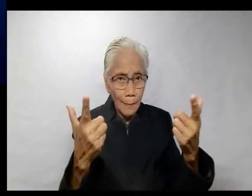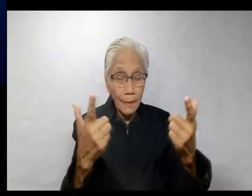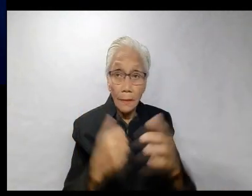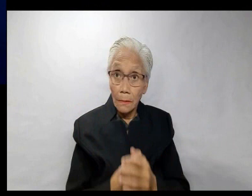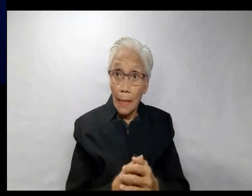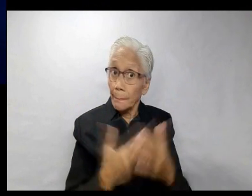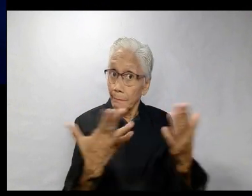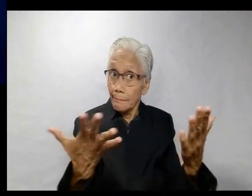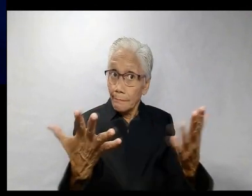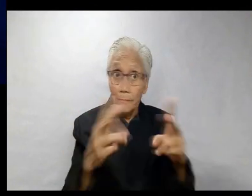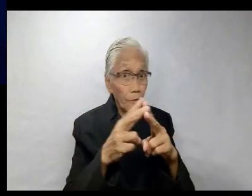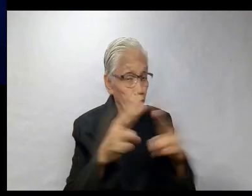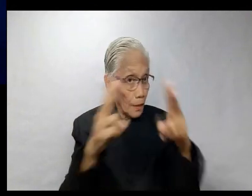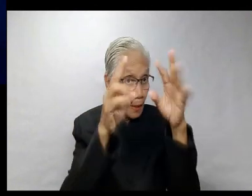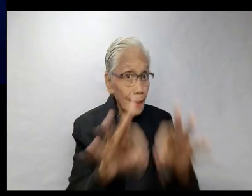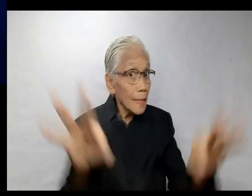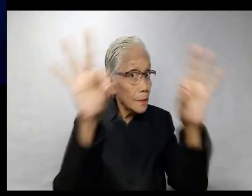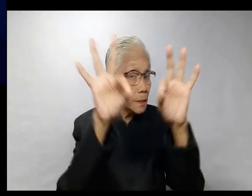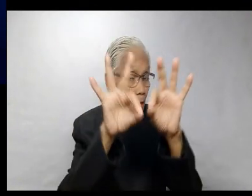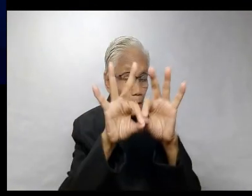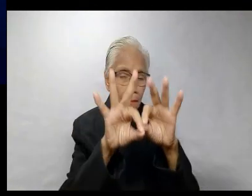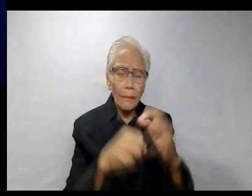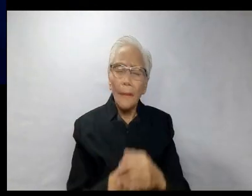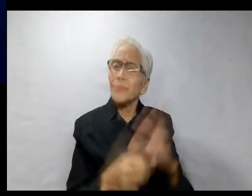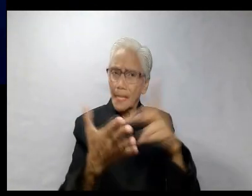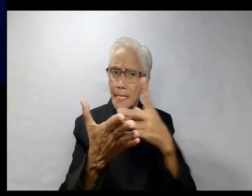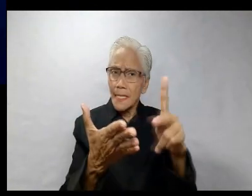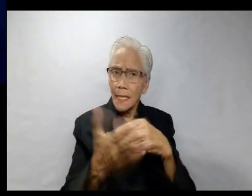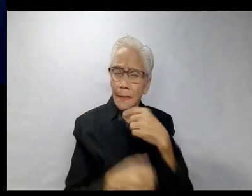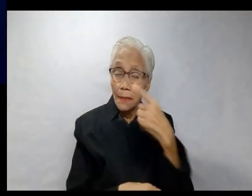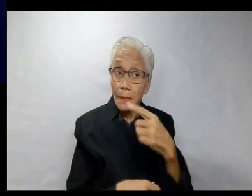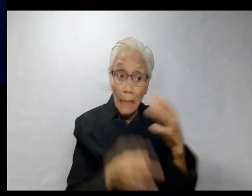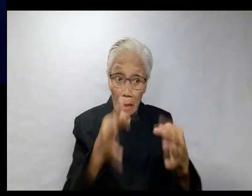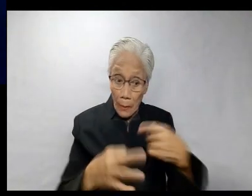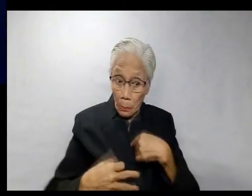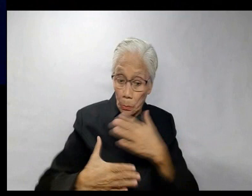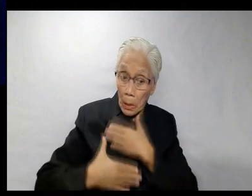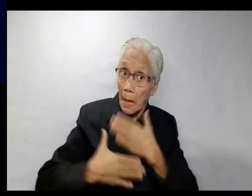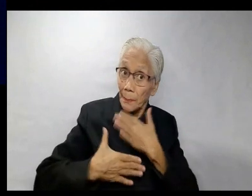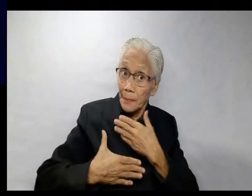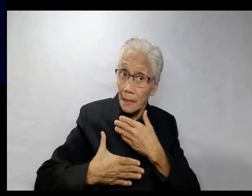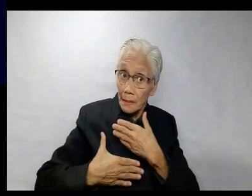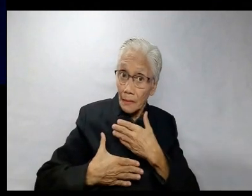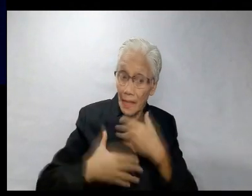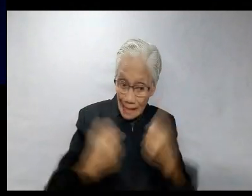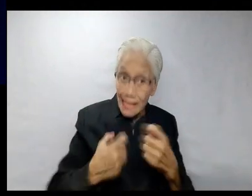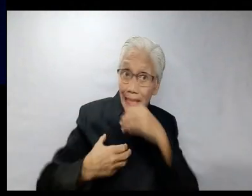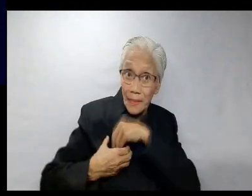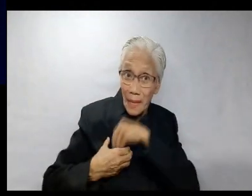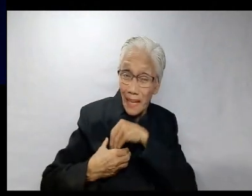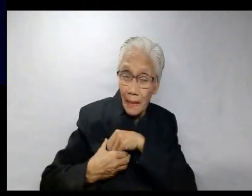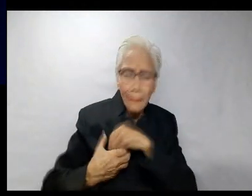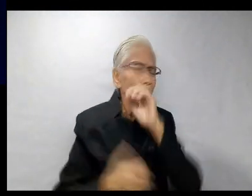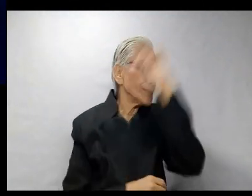lives. That is very essential. The psalmist says, If I cherish sin in my heart,